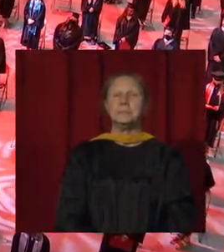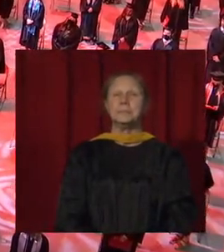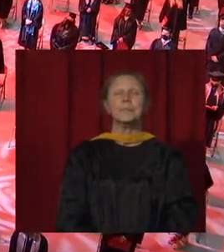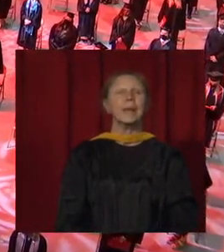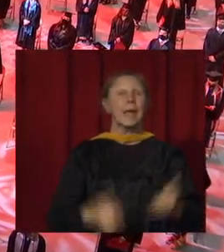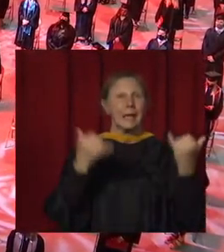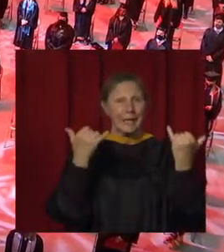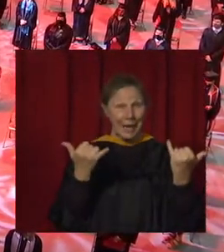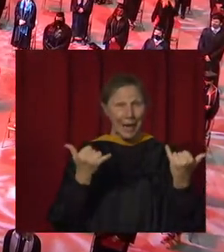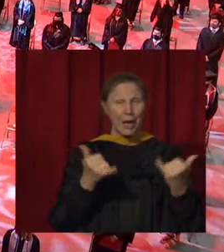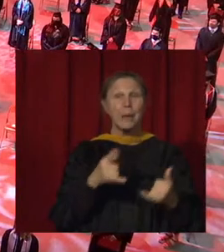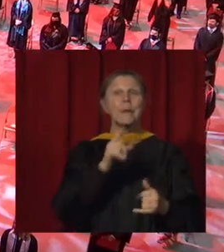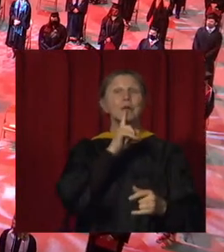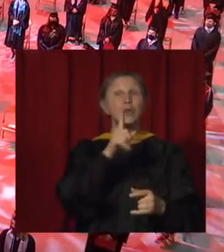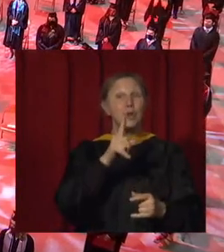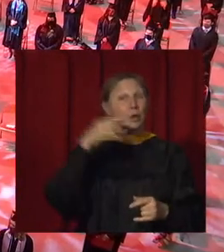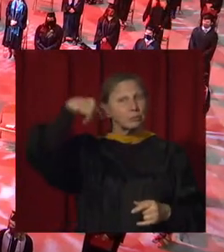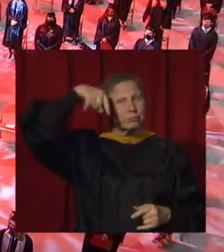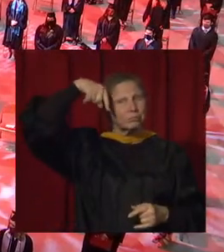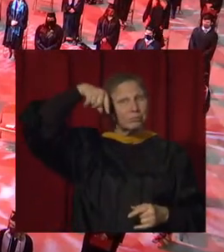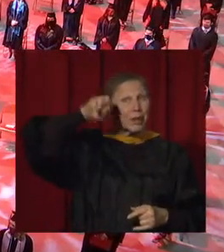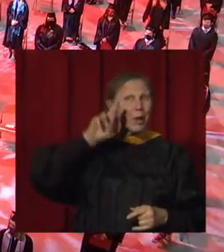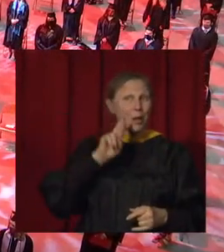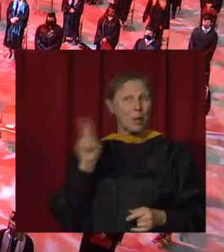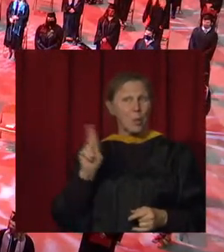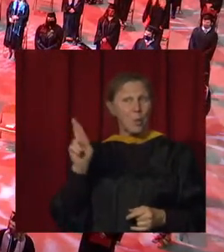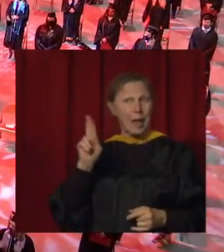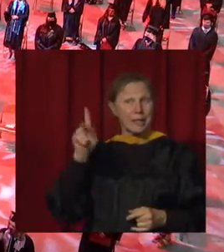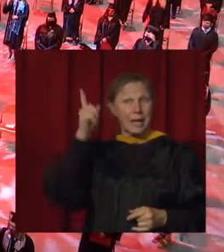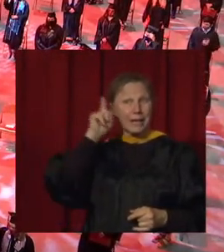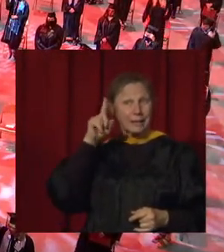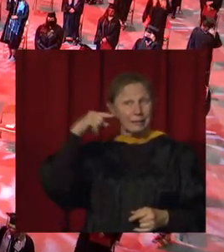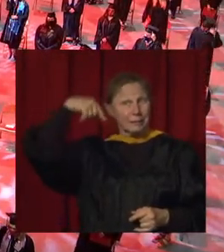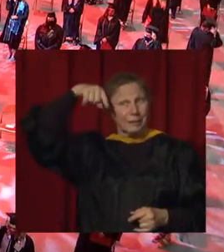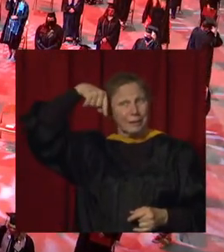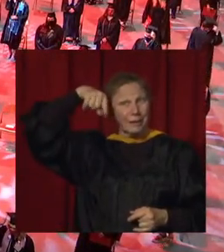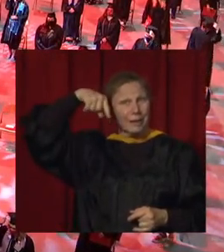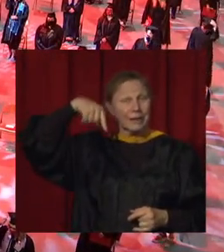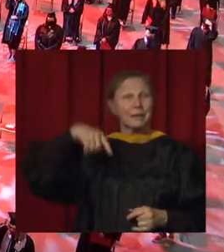Now at this time, please make sure the tassels on your mortarboards are on the right side.